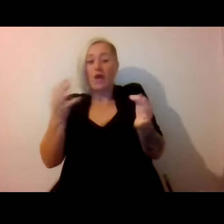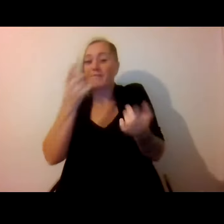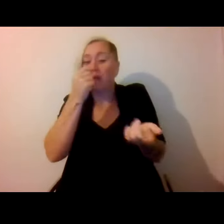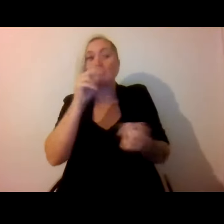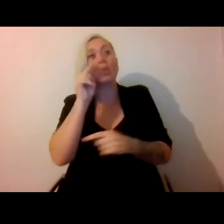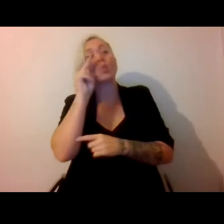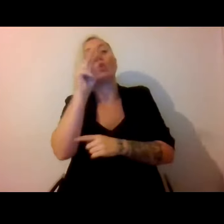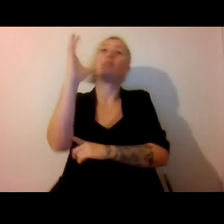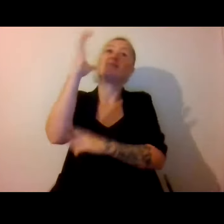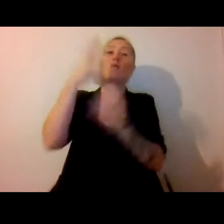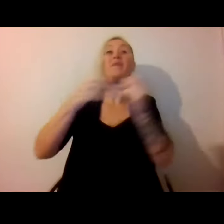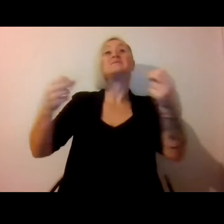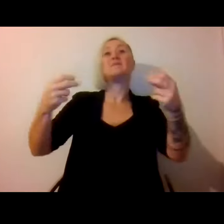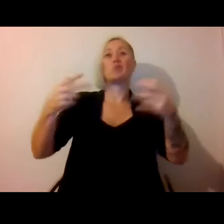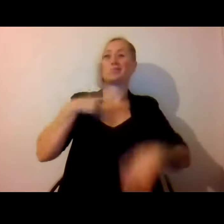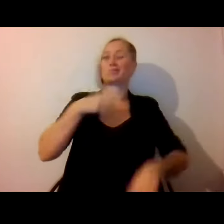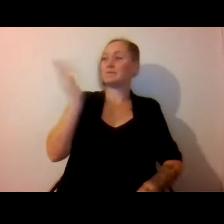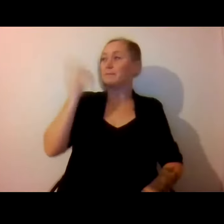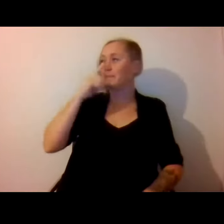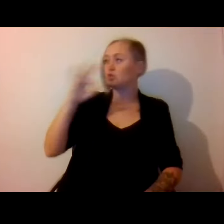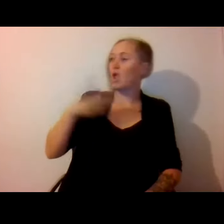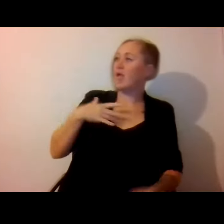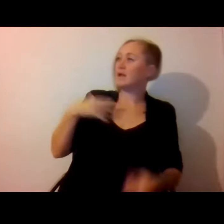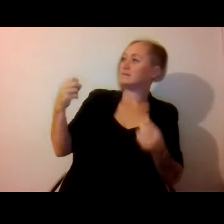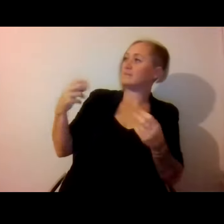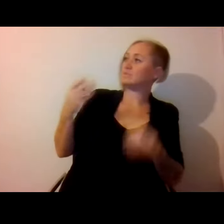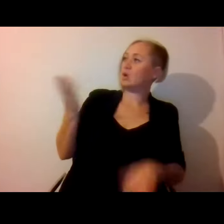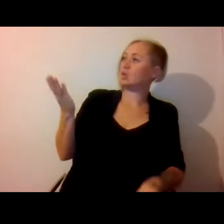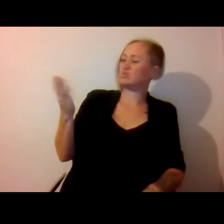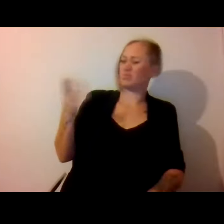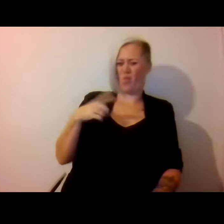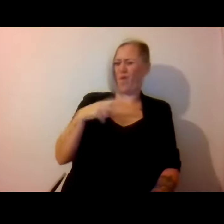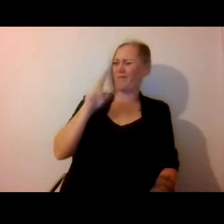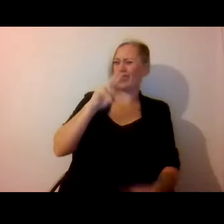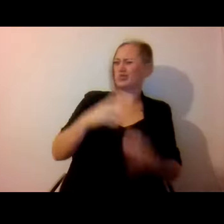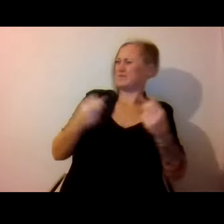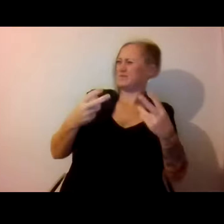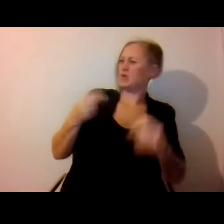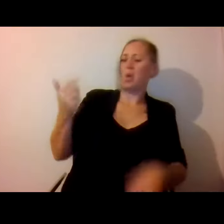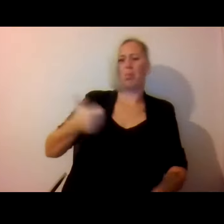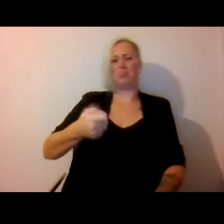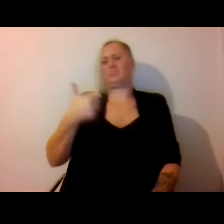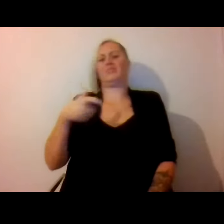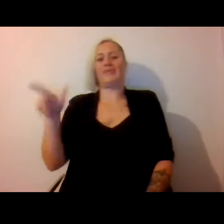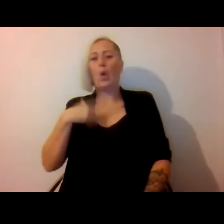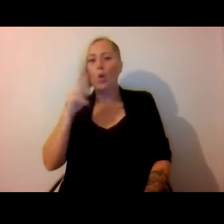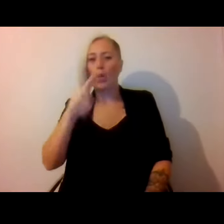like subtitles. Why do I have to watch with subtitles on and actually click it off? It's very annoying.